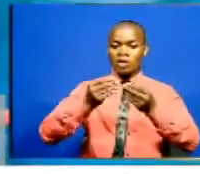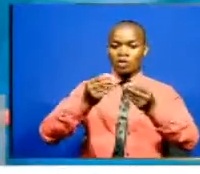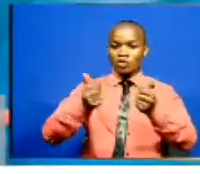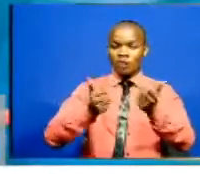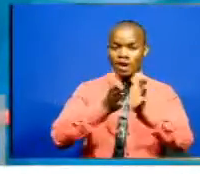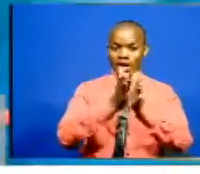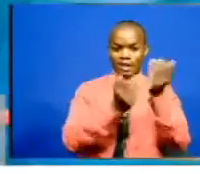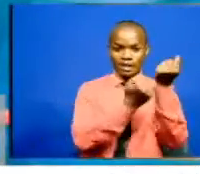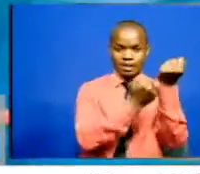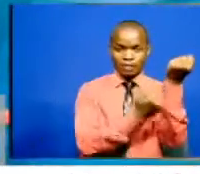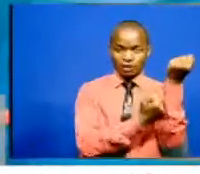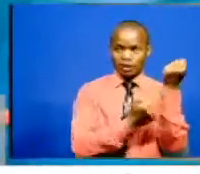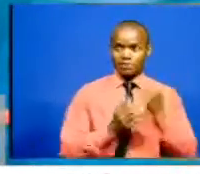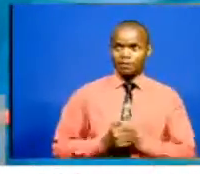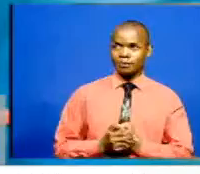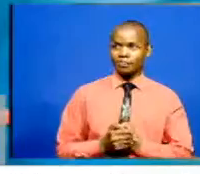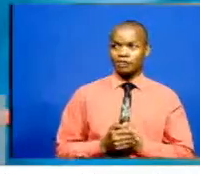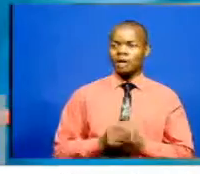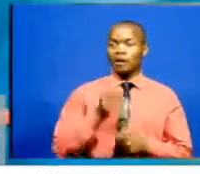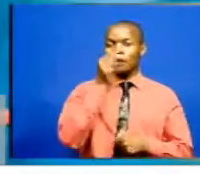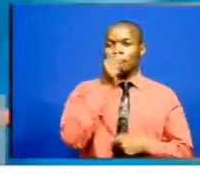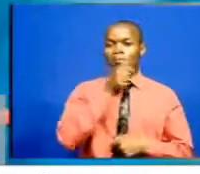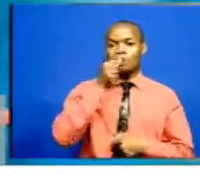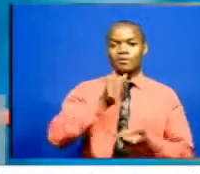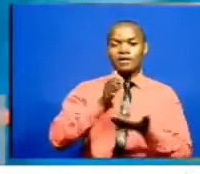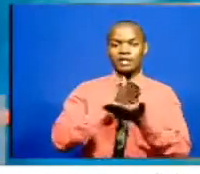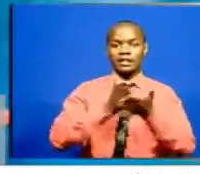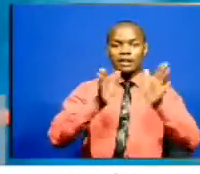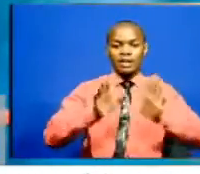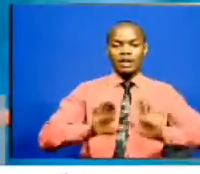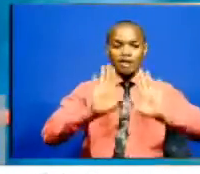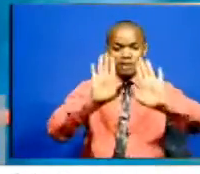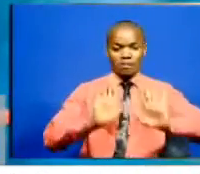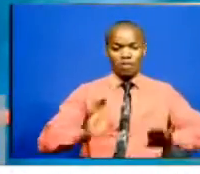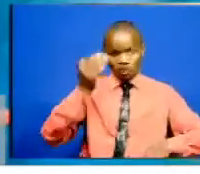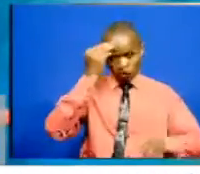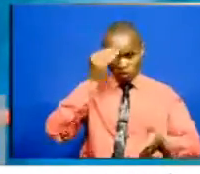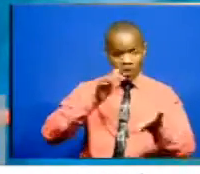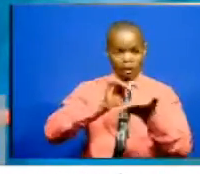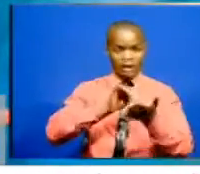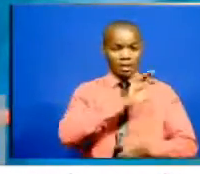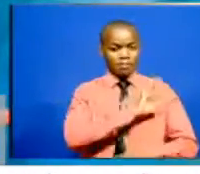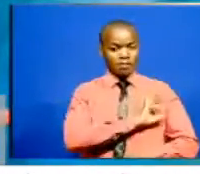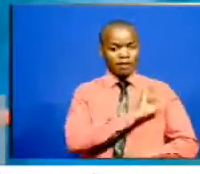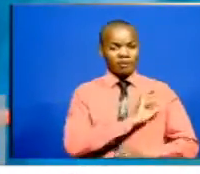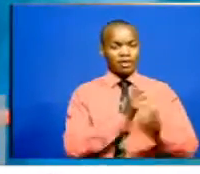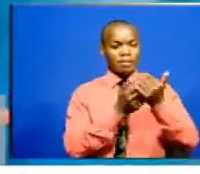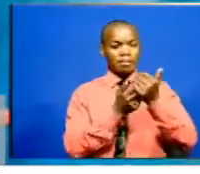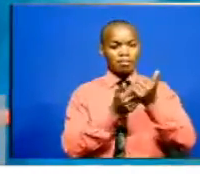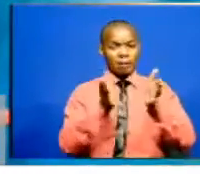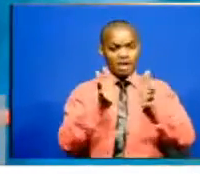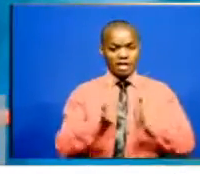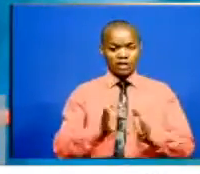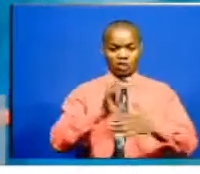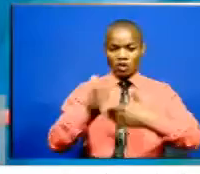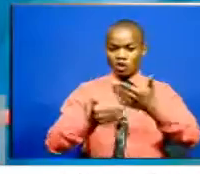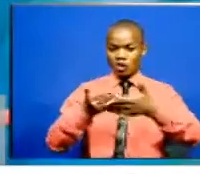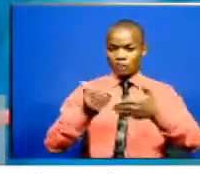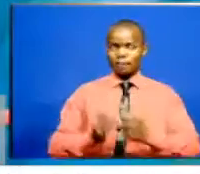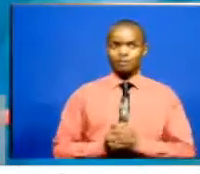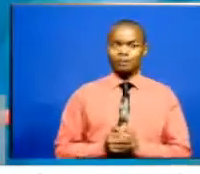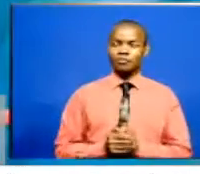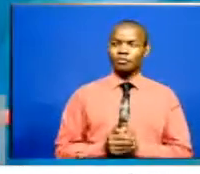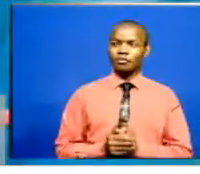private sector, as I said, need to know that it is a win-win partnership. So we